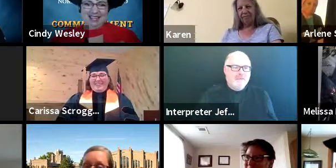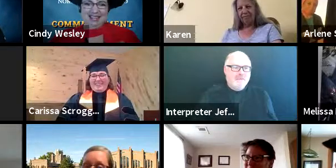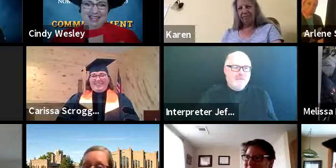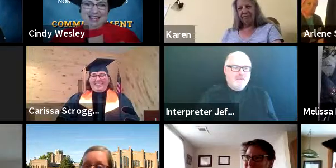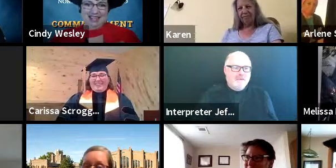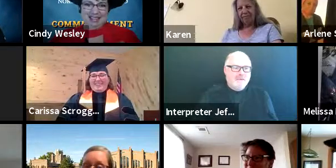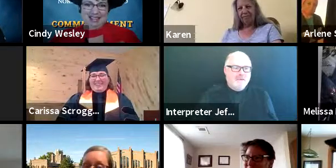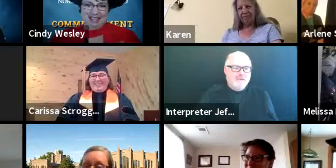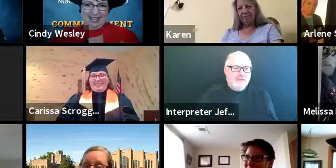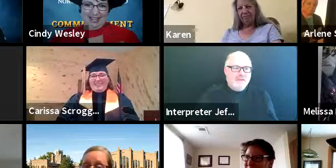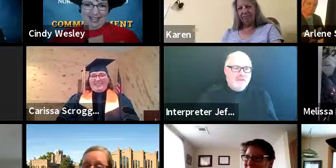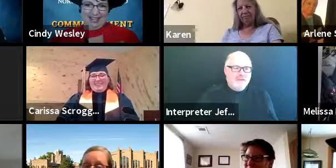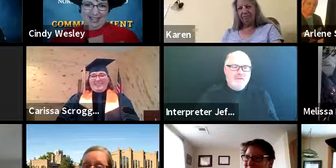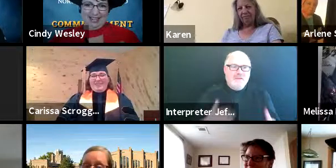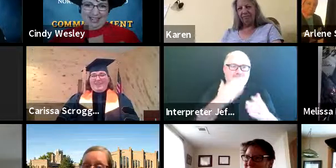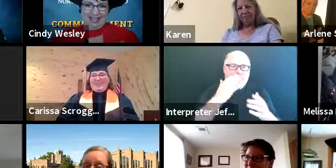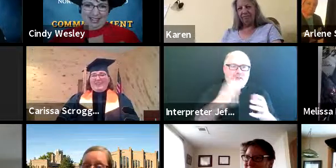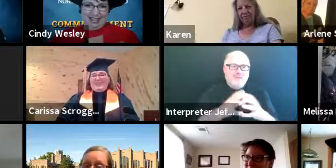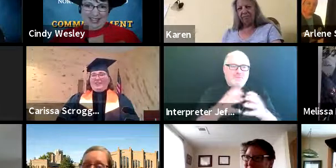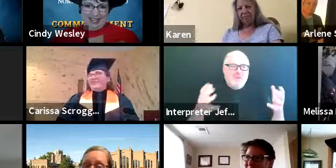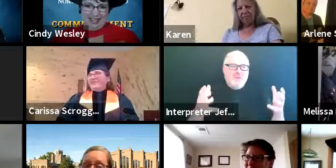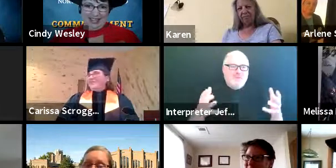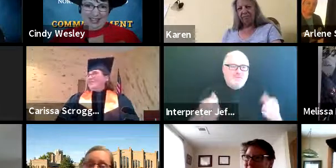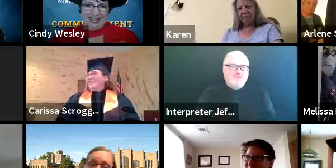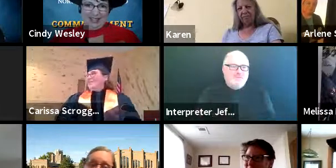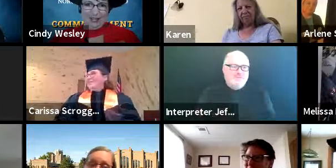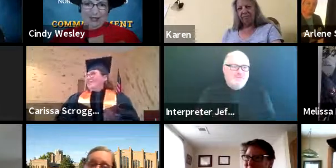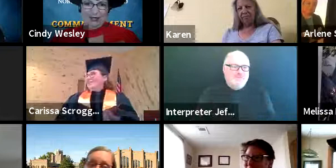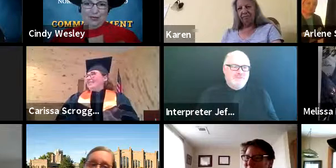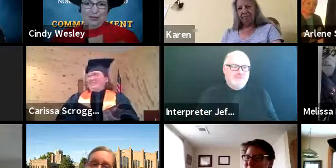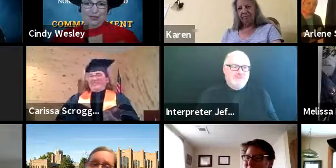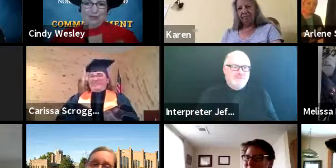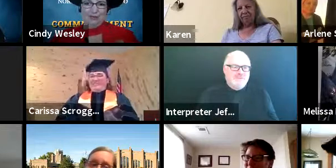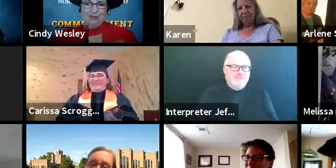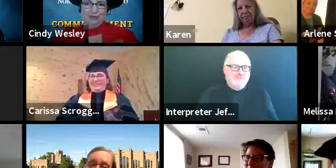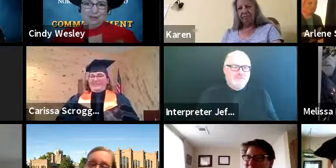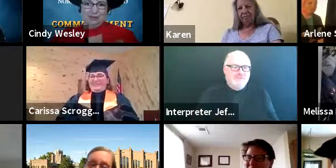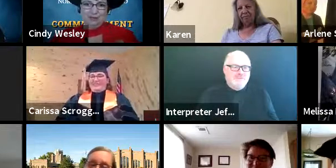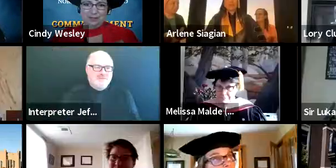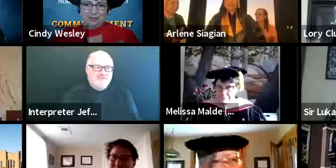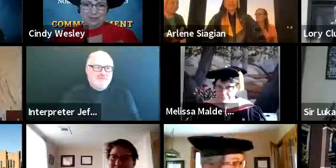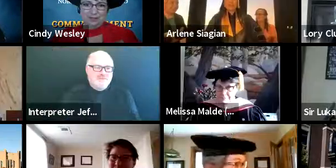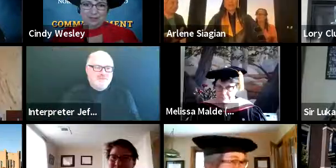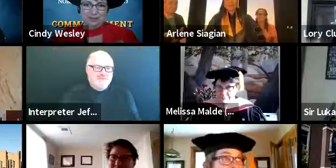And thank you so much for everything in my entire research committee,